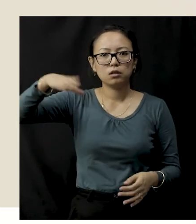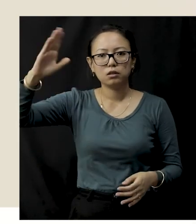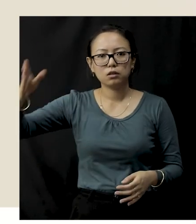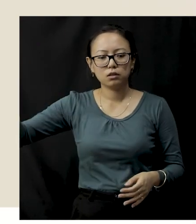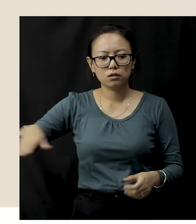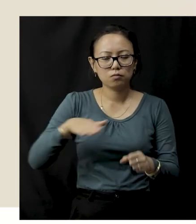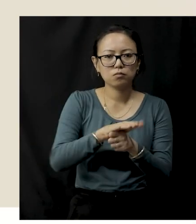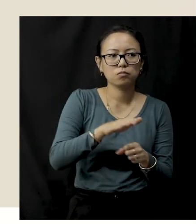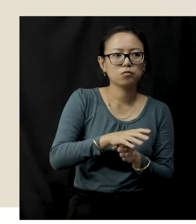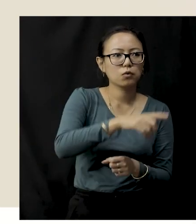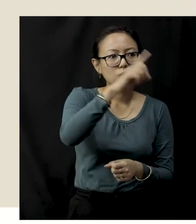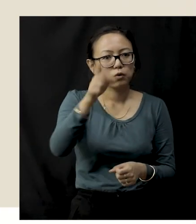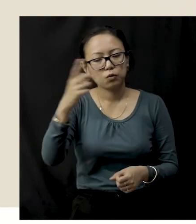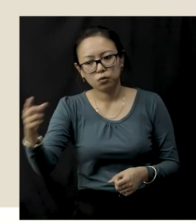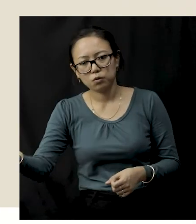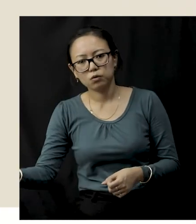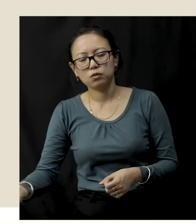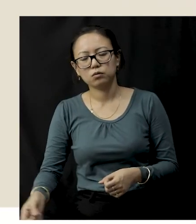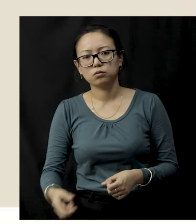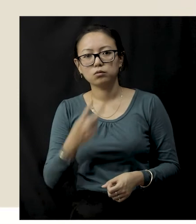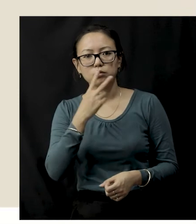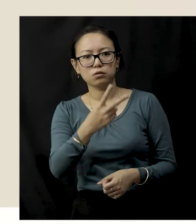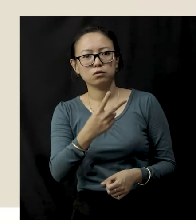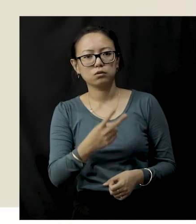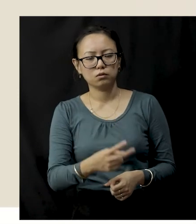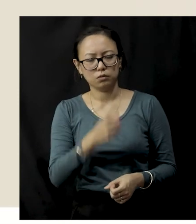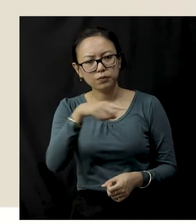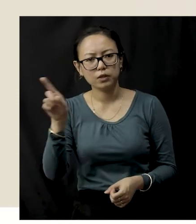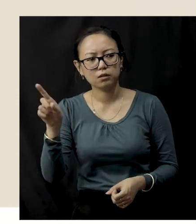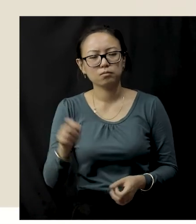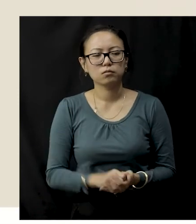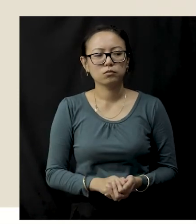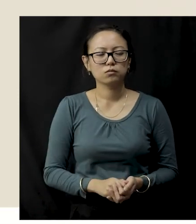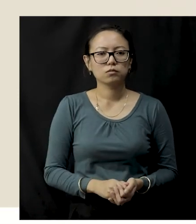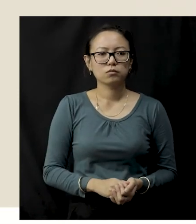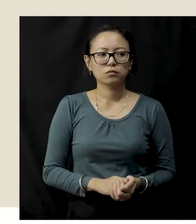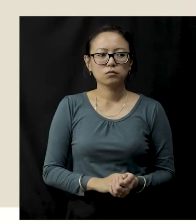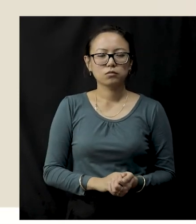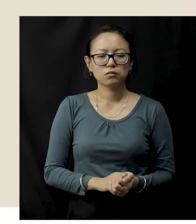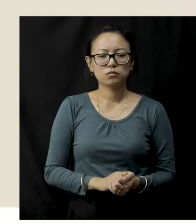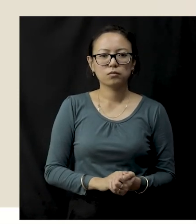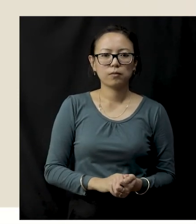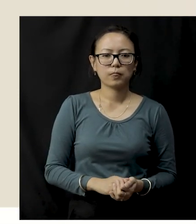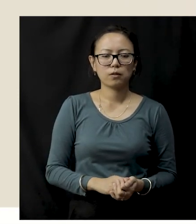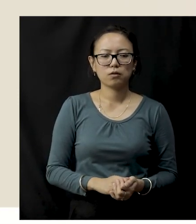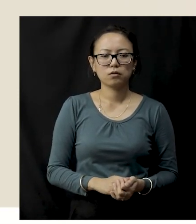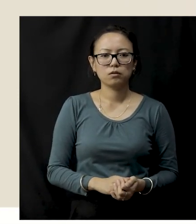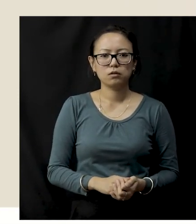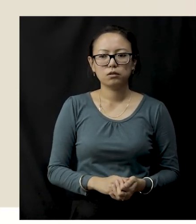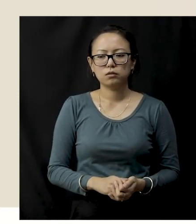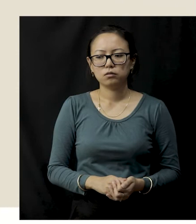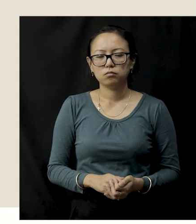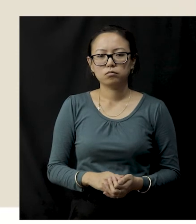seeing the floating wood, the idea of making the boats came up, right? And then when they saw the woods rolling